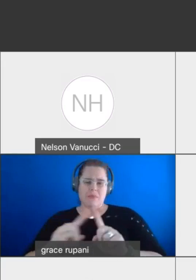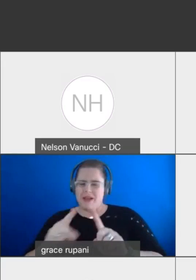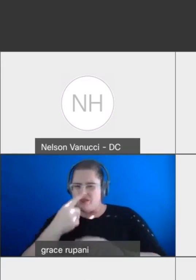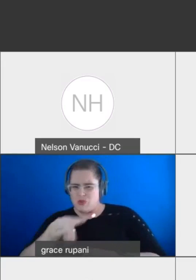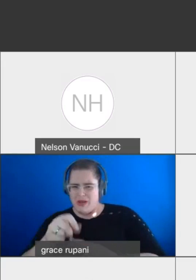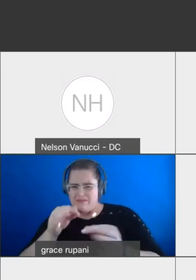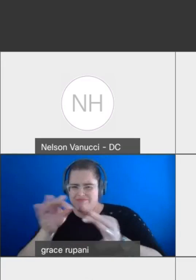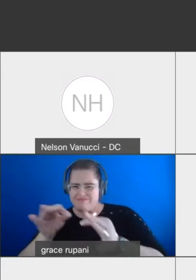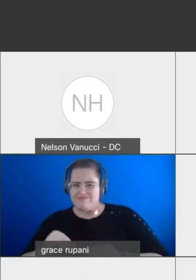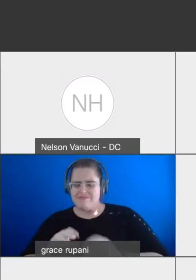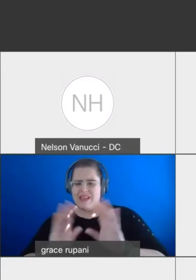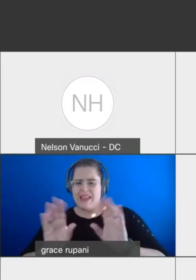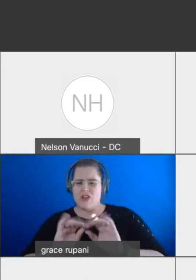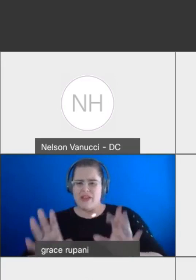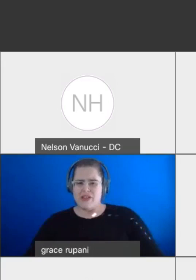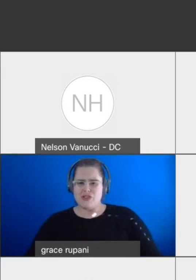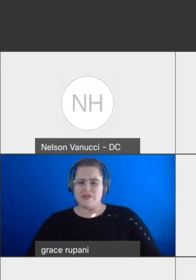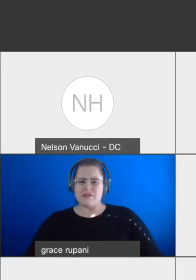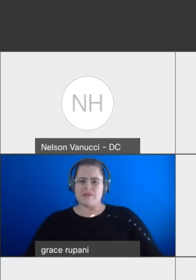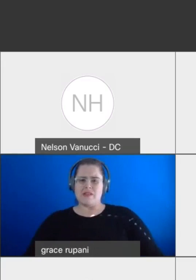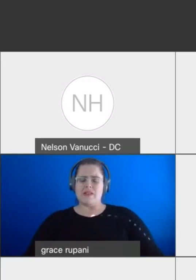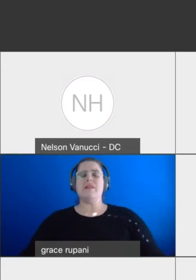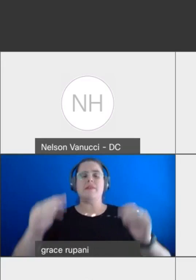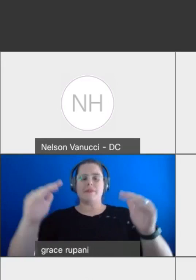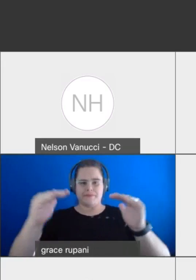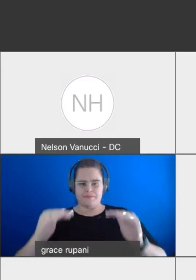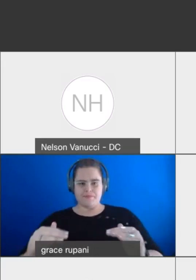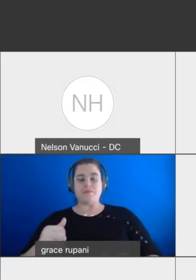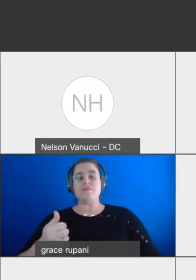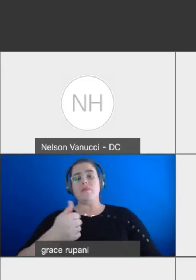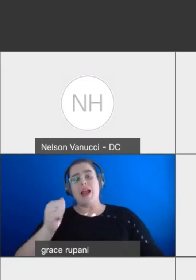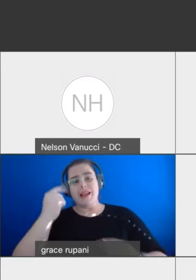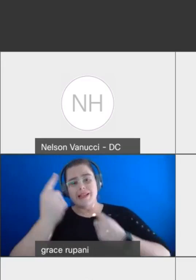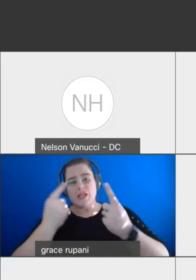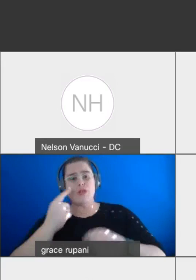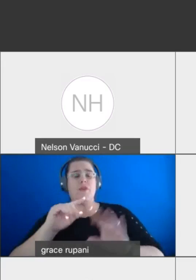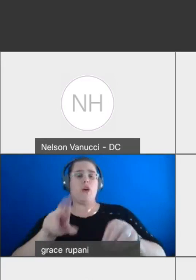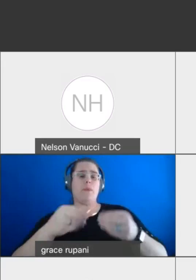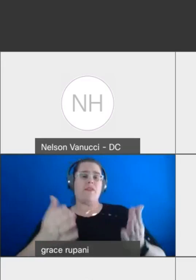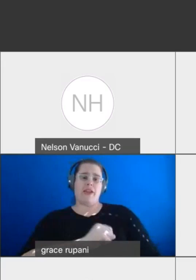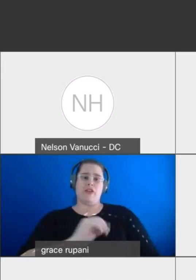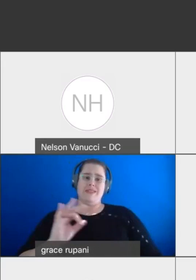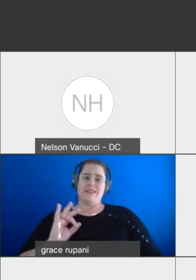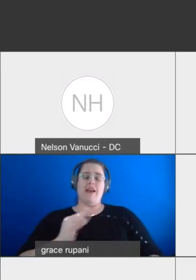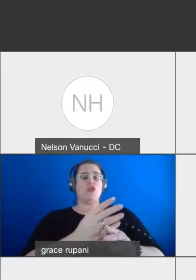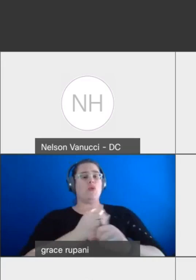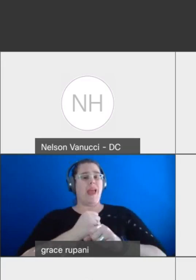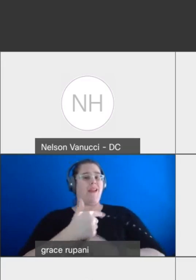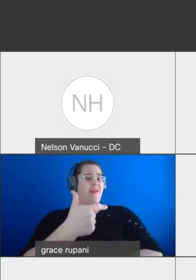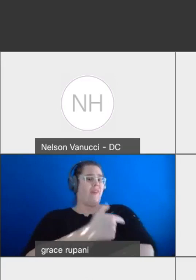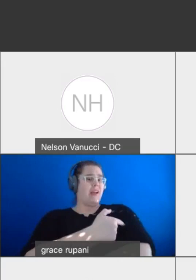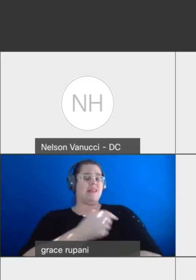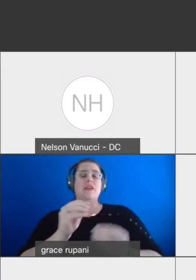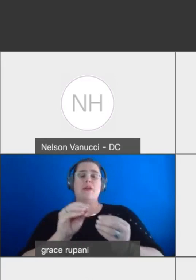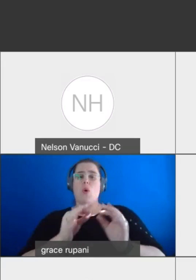Has there been any consideration given to arranging for provider staff to obtain the vaccination in a more coordinated